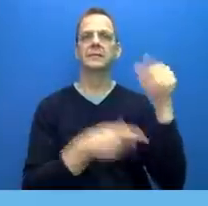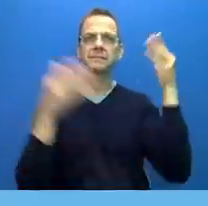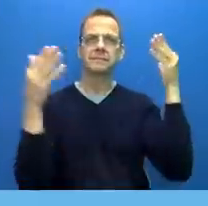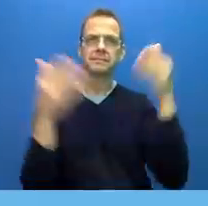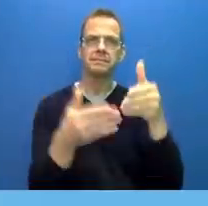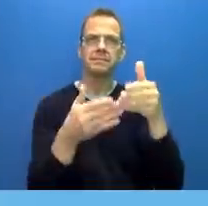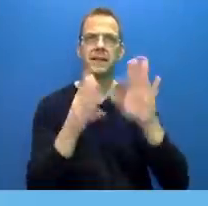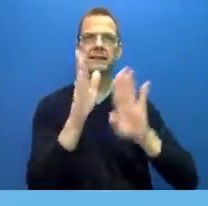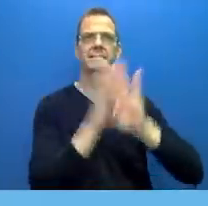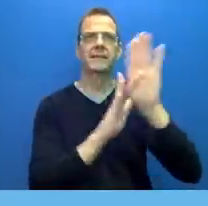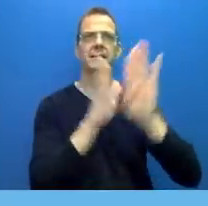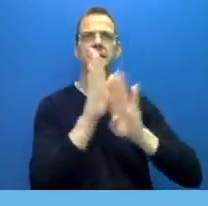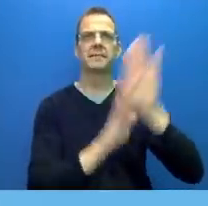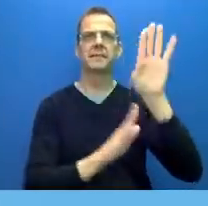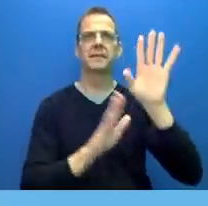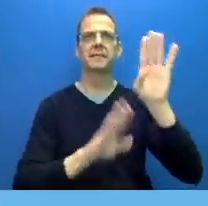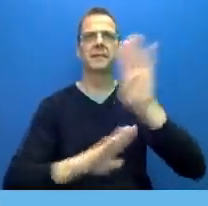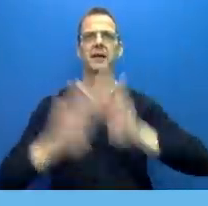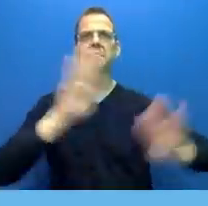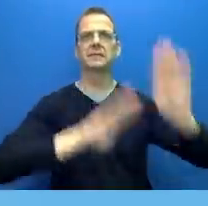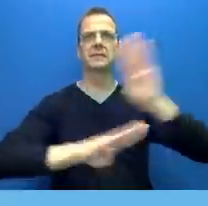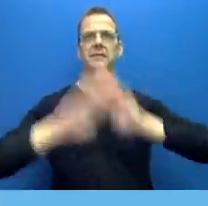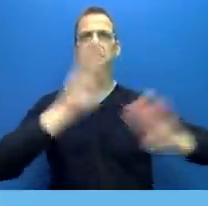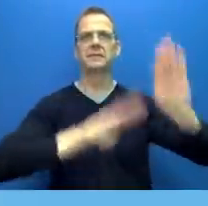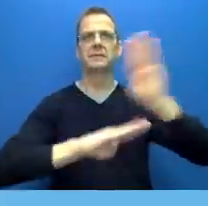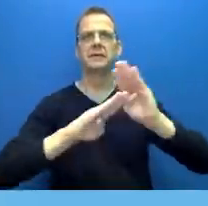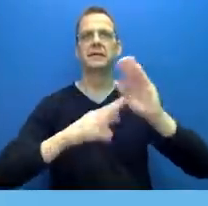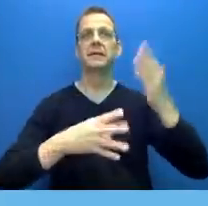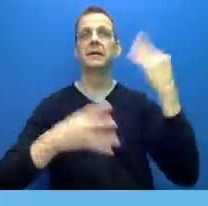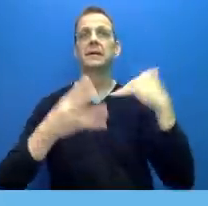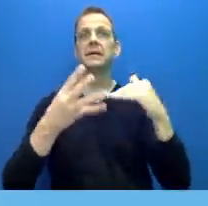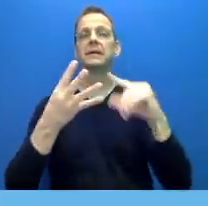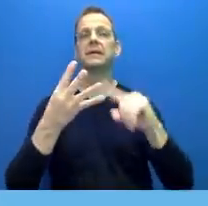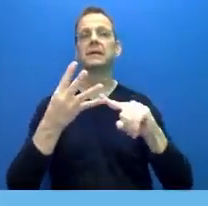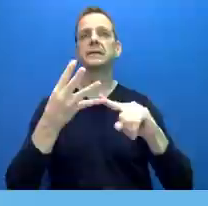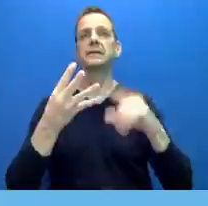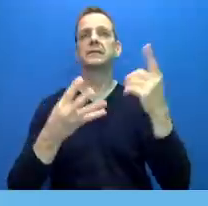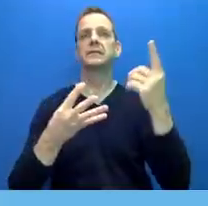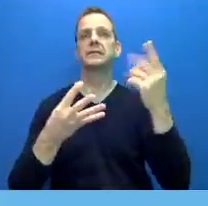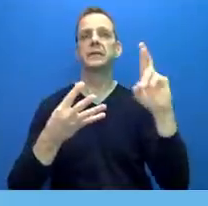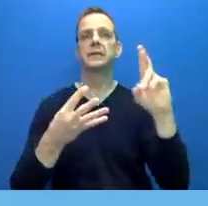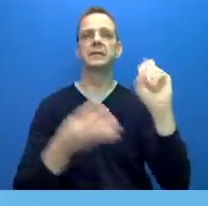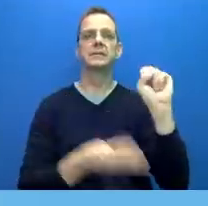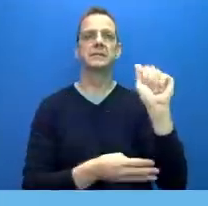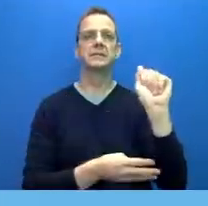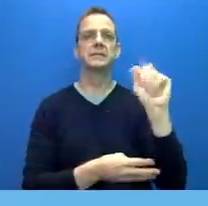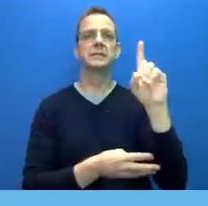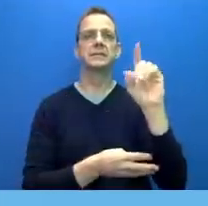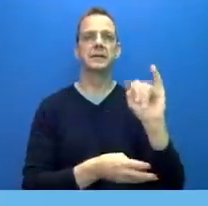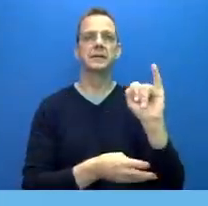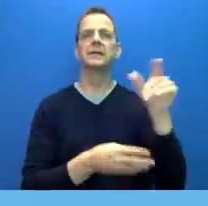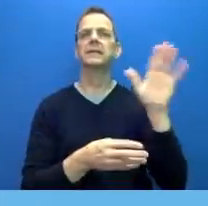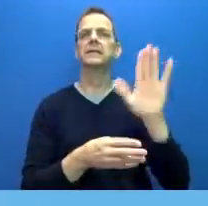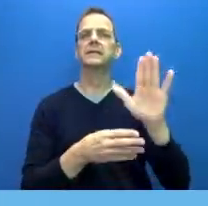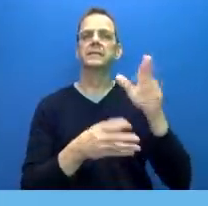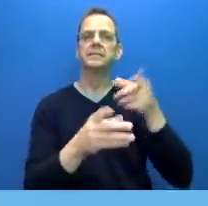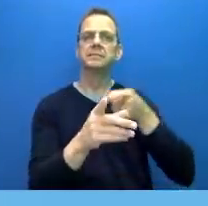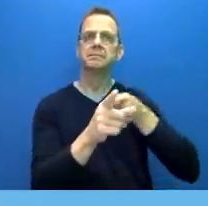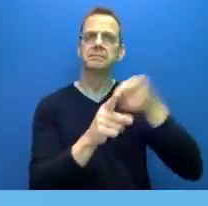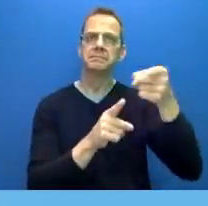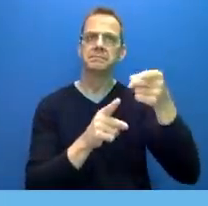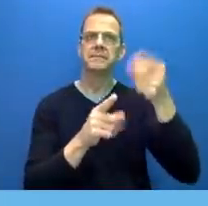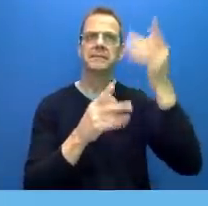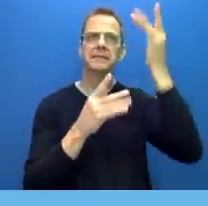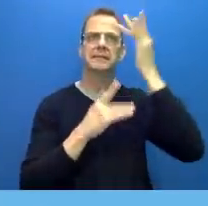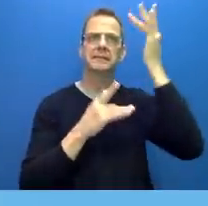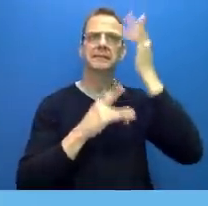transmission. Dr. Leila Asadi, an infectious disease physician with a master in public health who can answer questions on navigating COVID-19 and the return